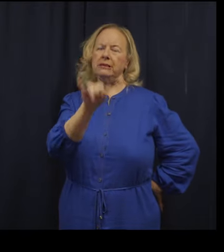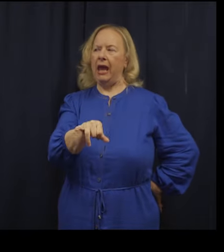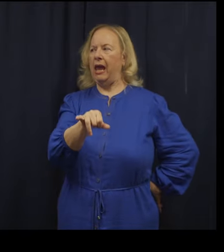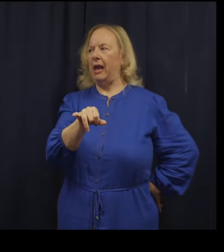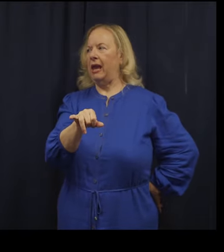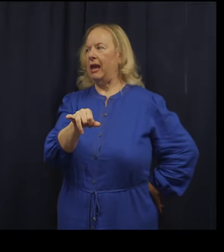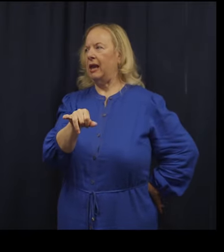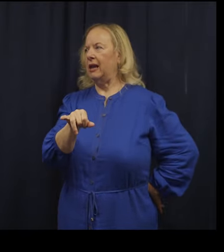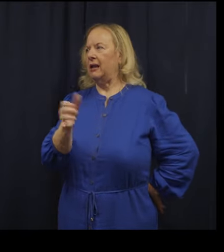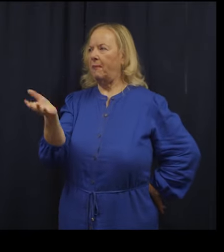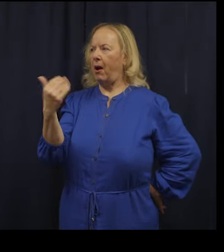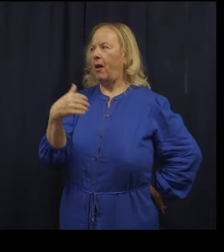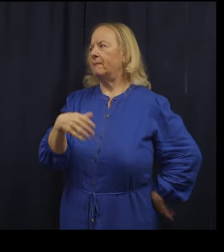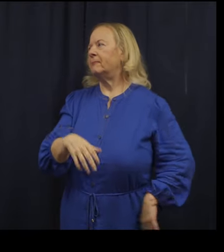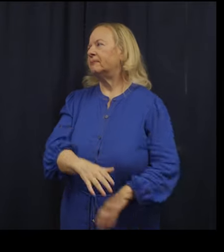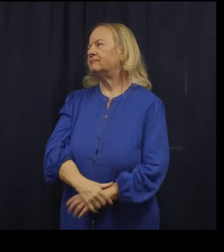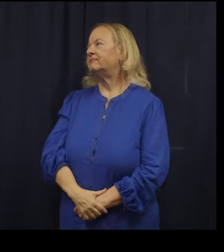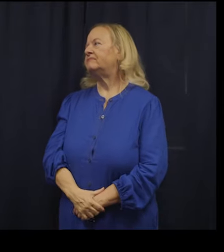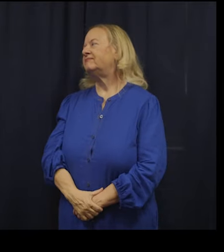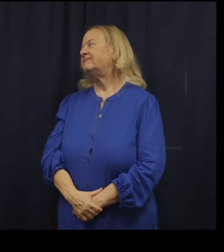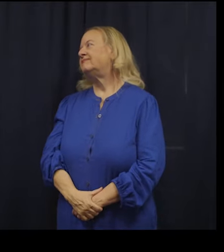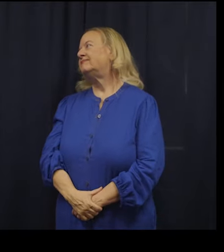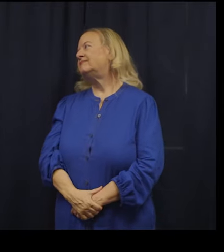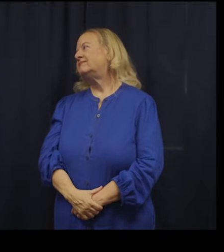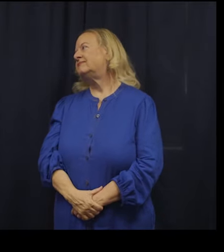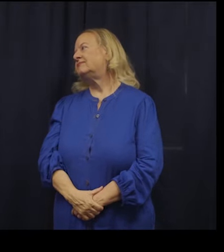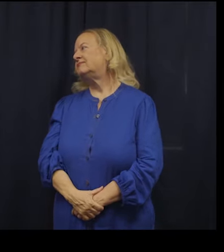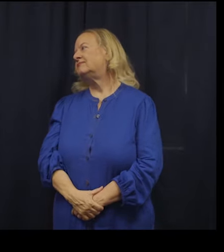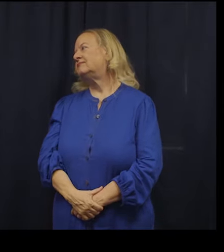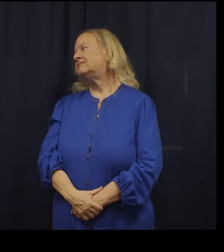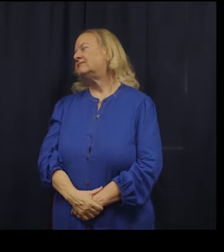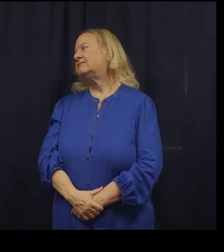Or are you, whatever, come on up, come on up.